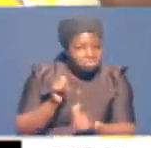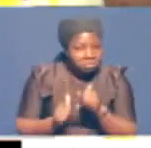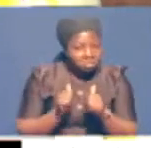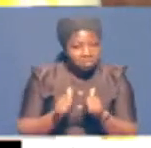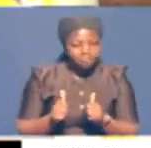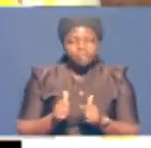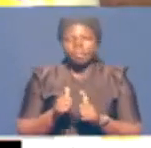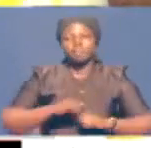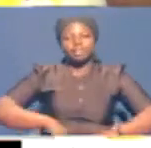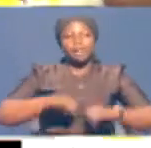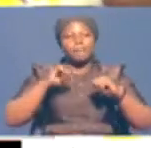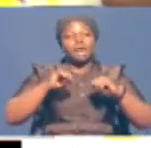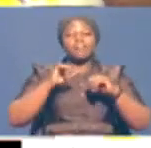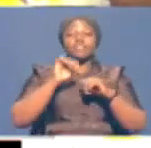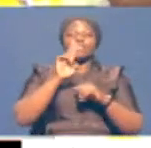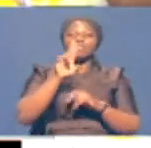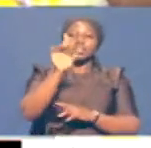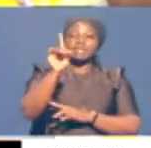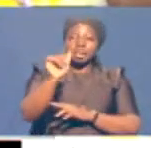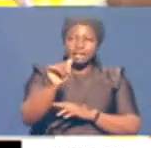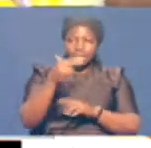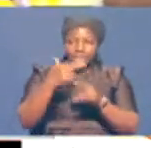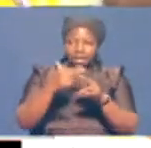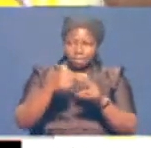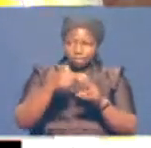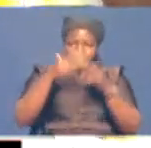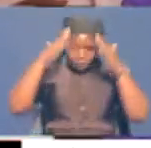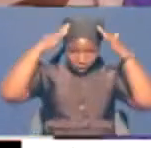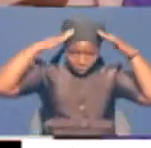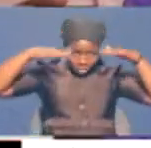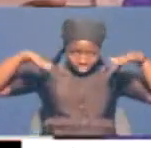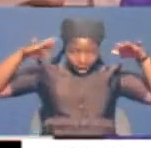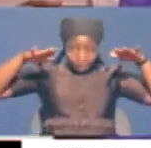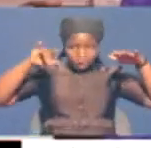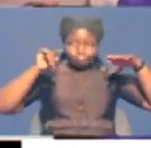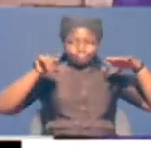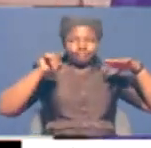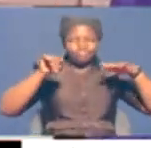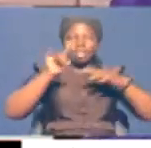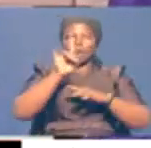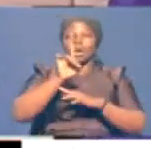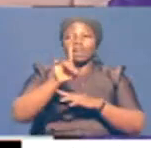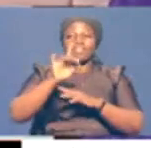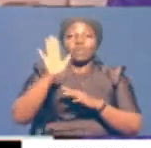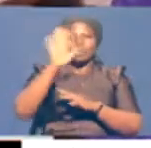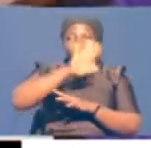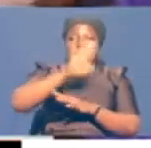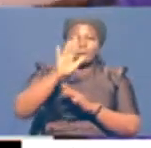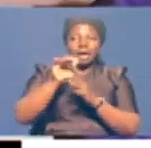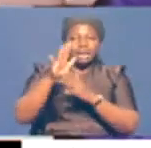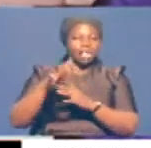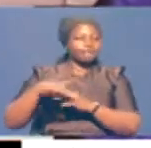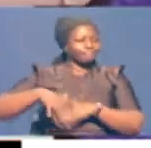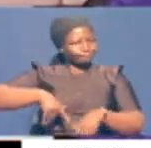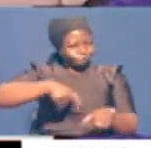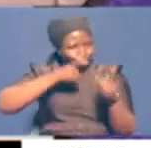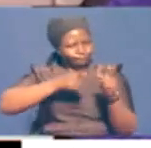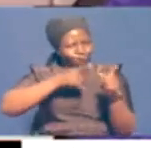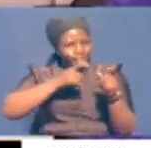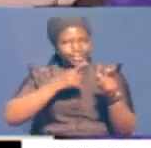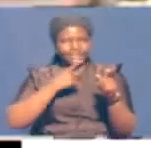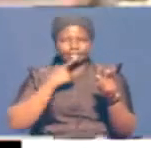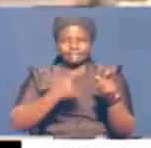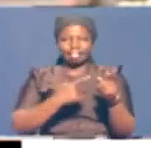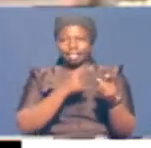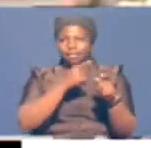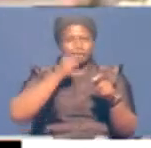United Democratic Alliance Party, Johnson Mudhama, charged at one of the Wiper's leaders, telling him off over for their political fanatism on